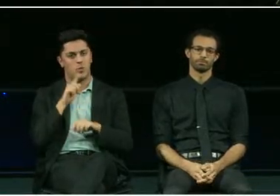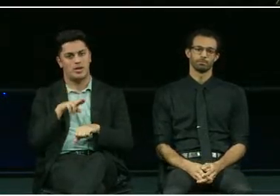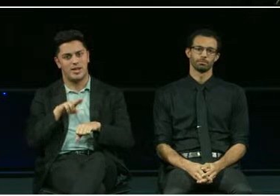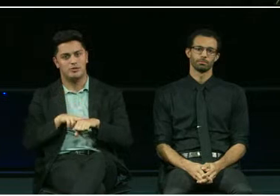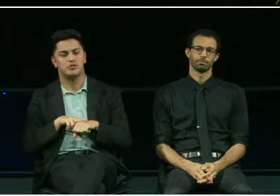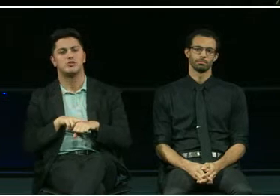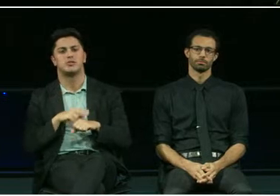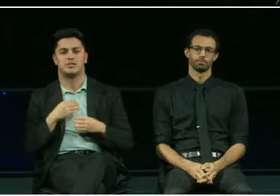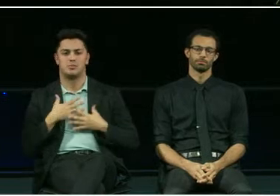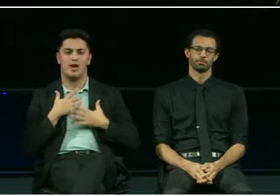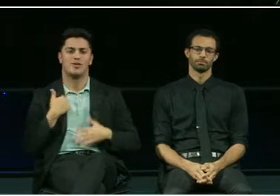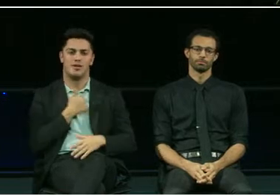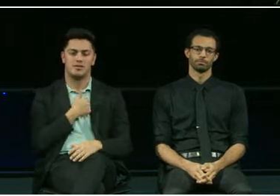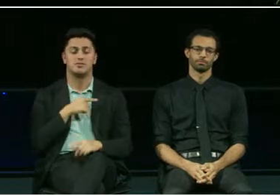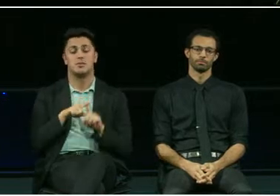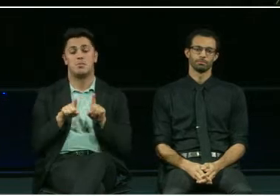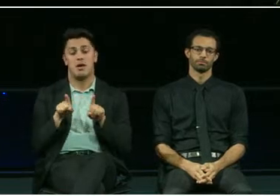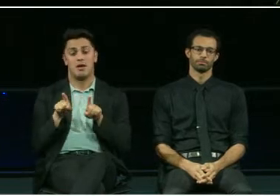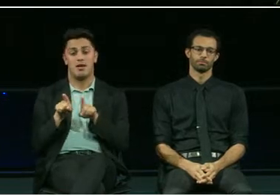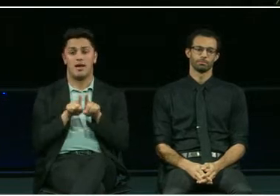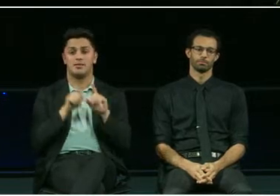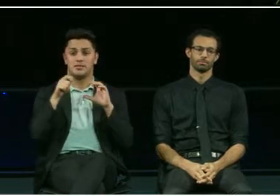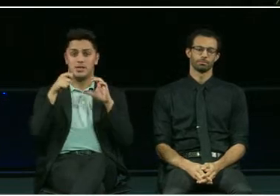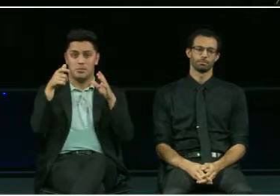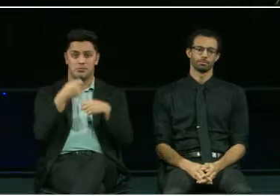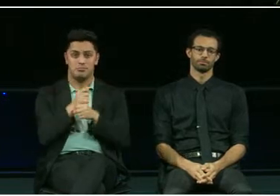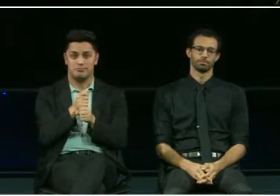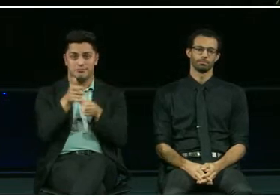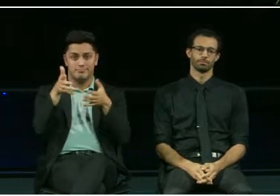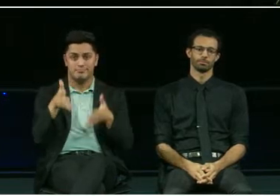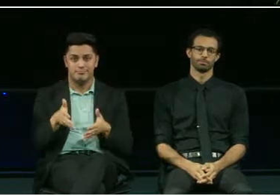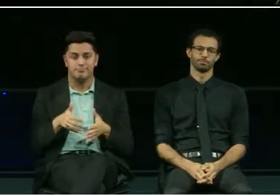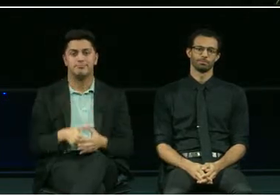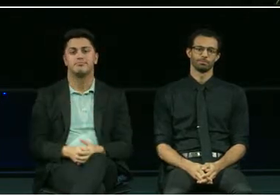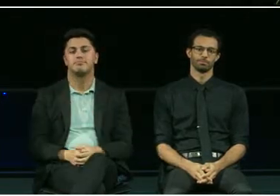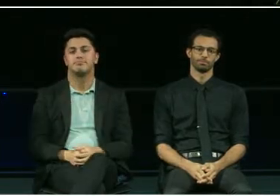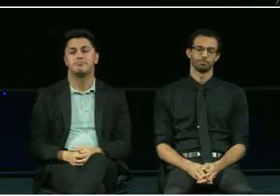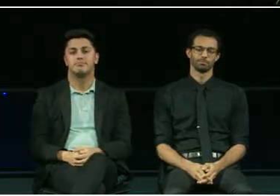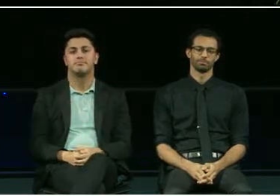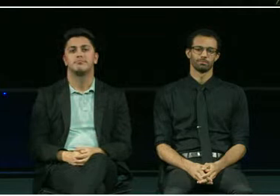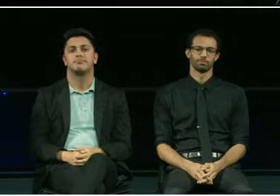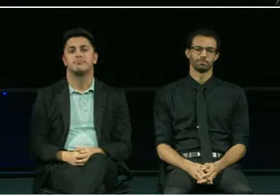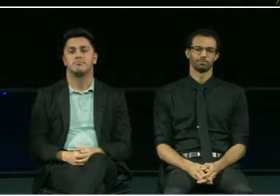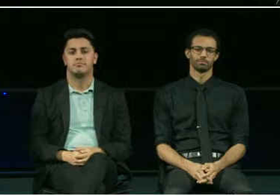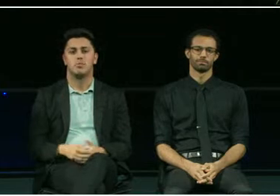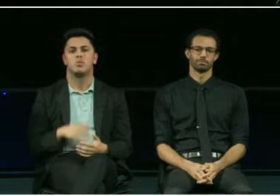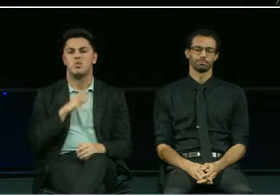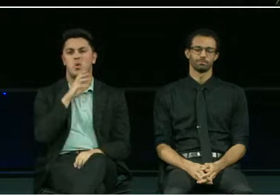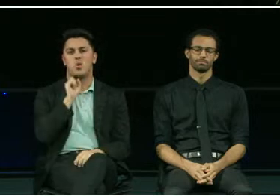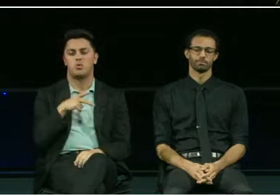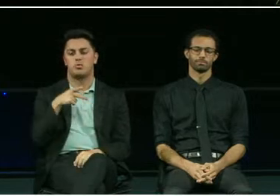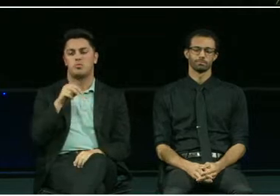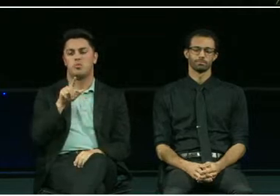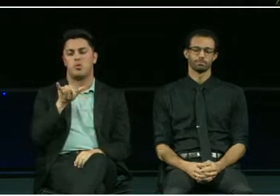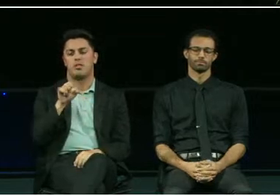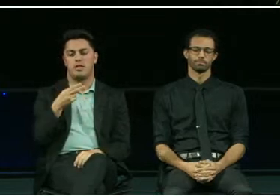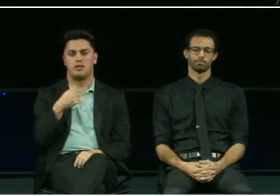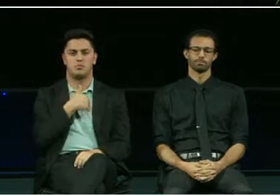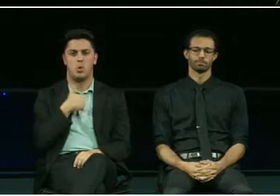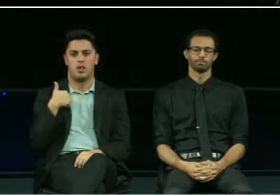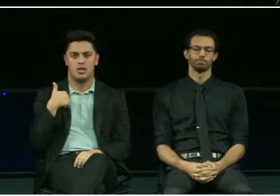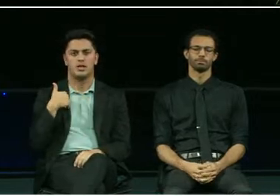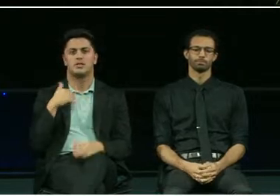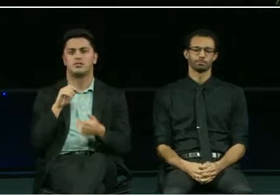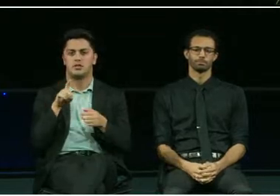us. But as a cinematographer, I'm really inspiring of old Polish documentary films,